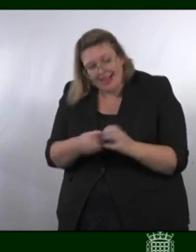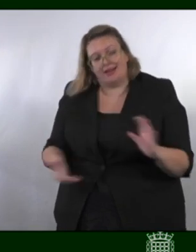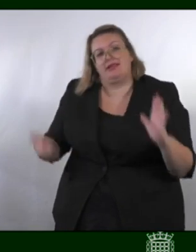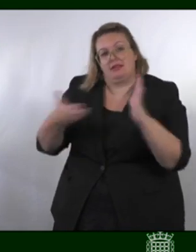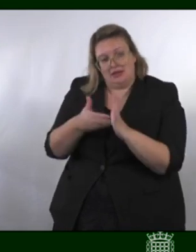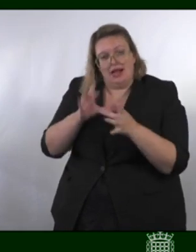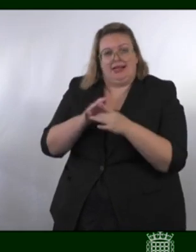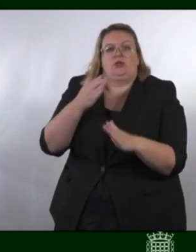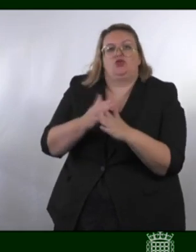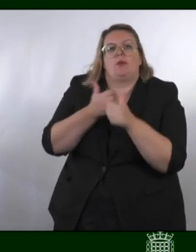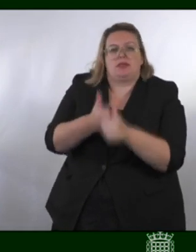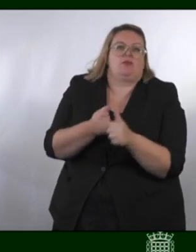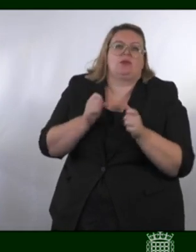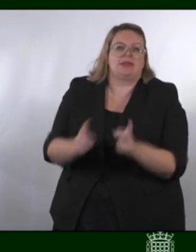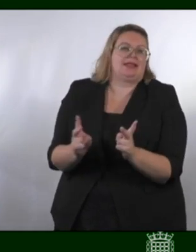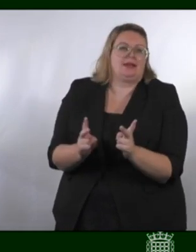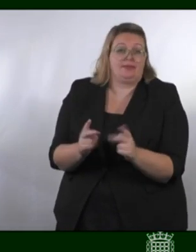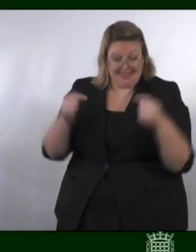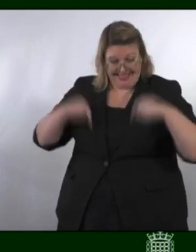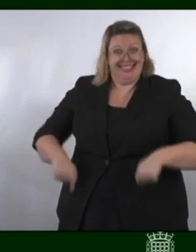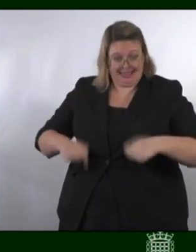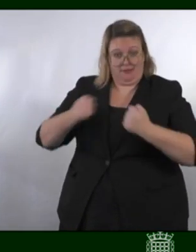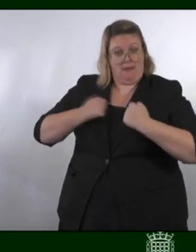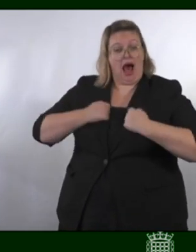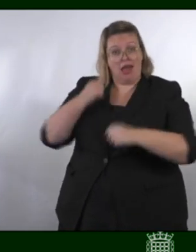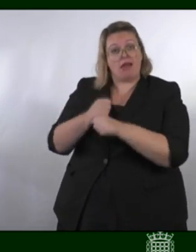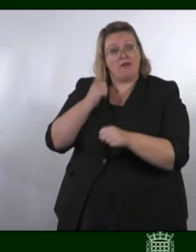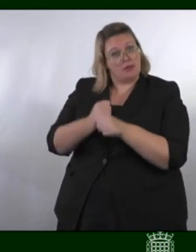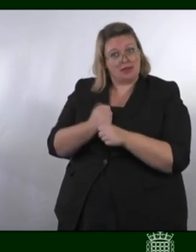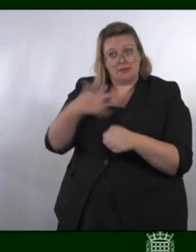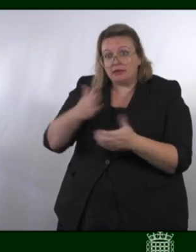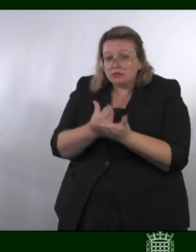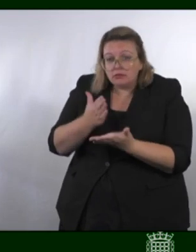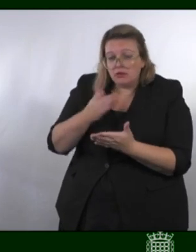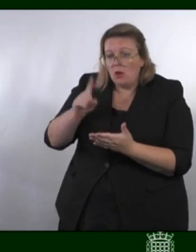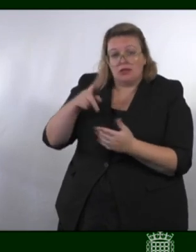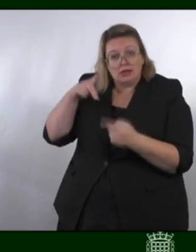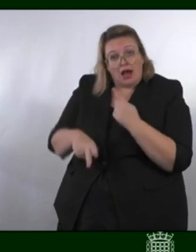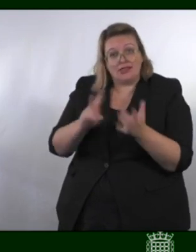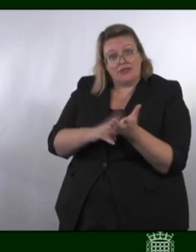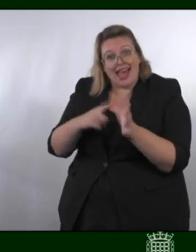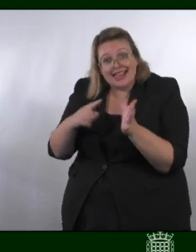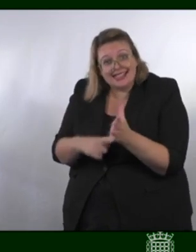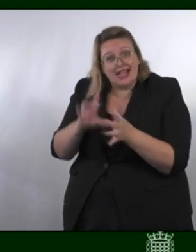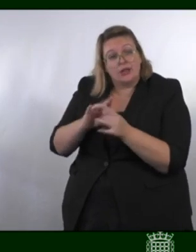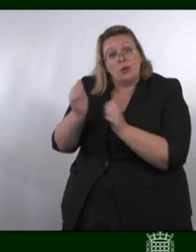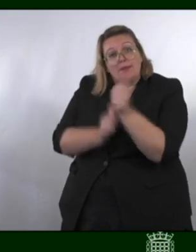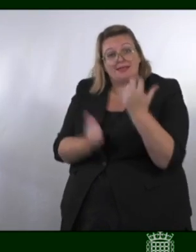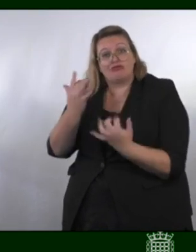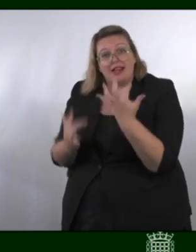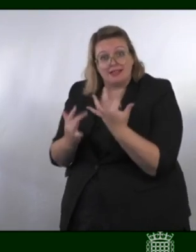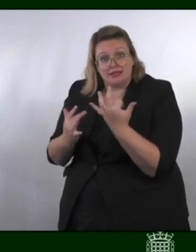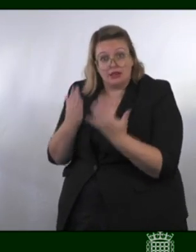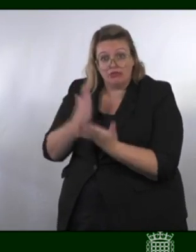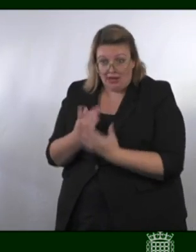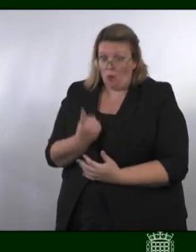Jobs Support Scheme. It is this government that has cut VAT for business, deferred business rates. There is no other country in Europe, Mr.